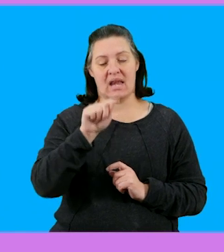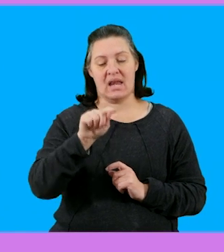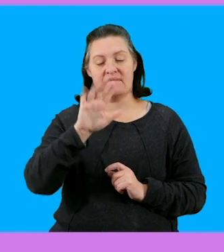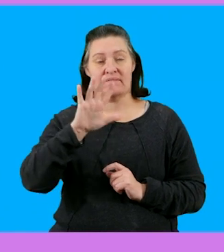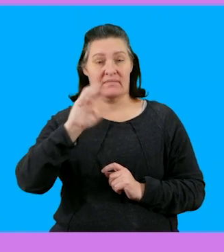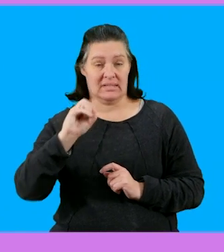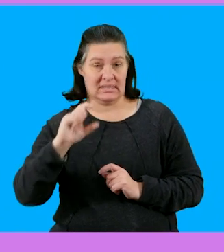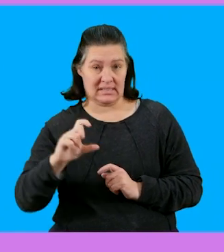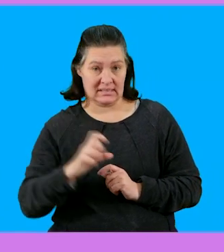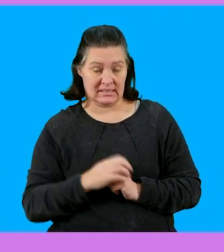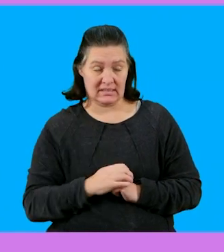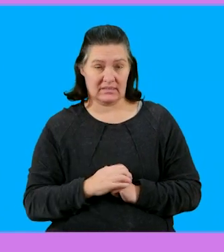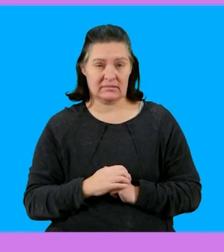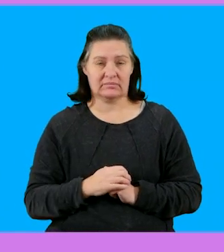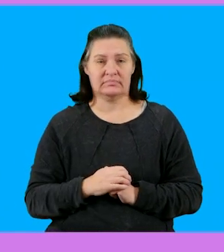950,